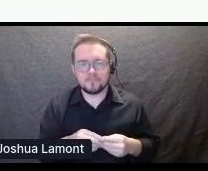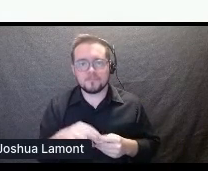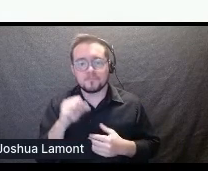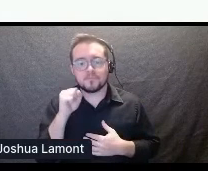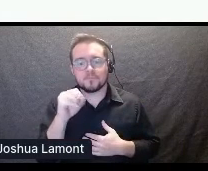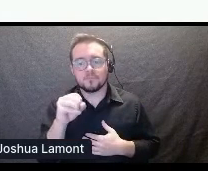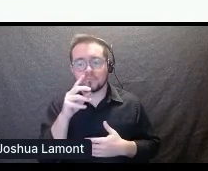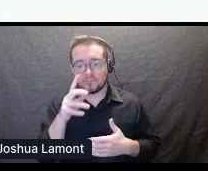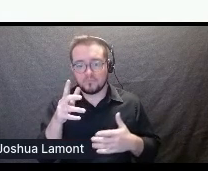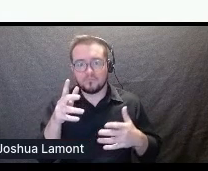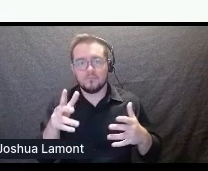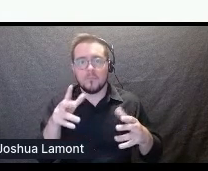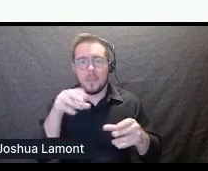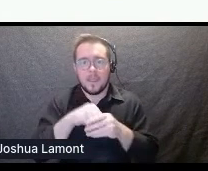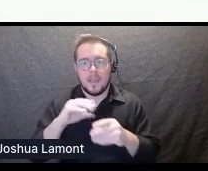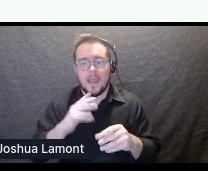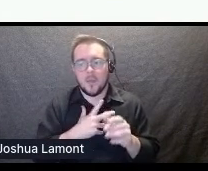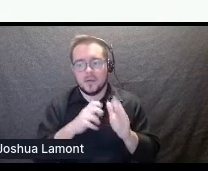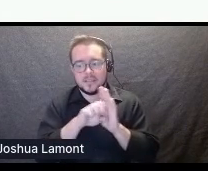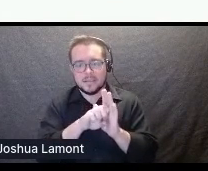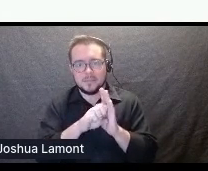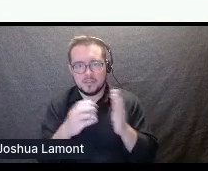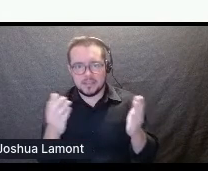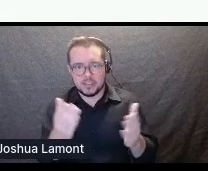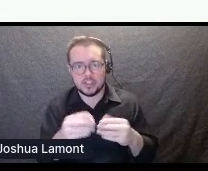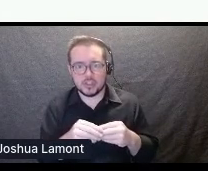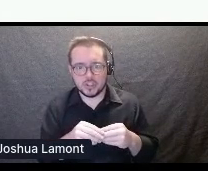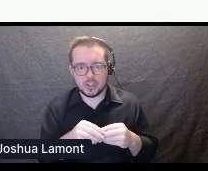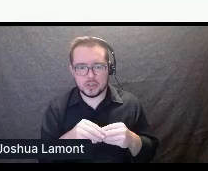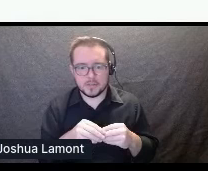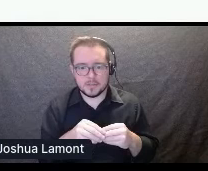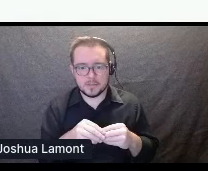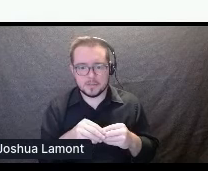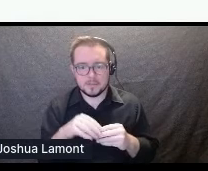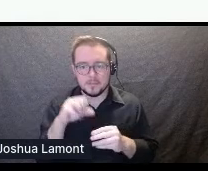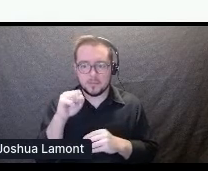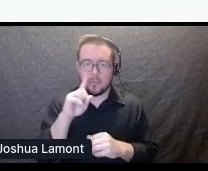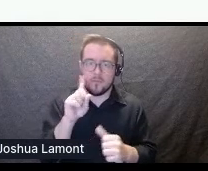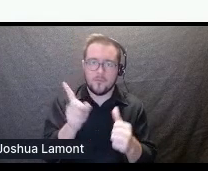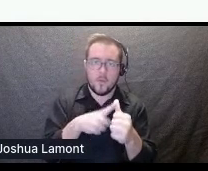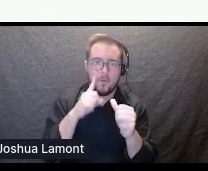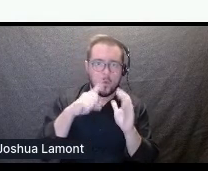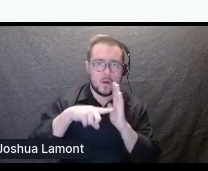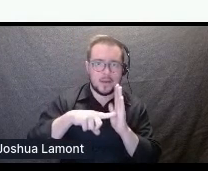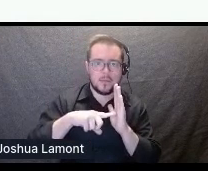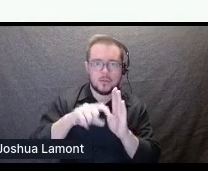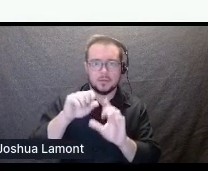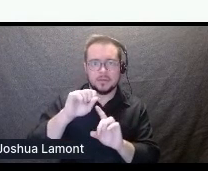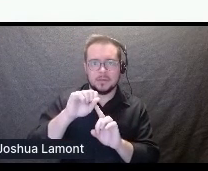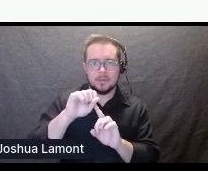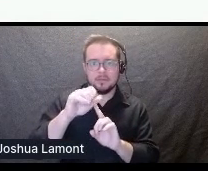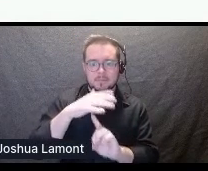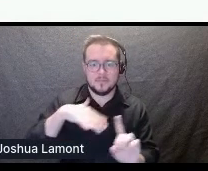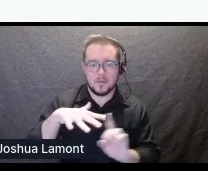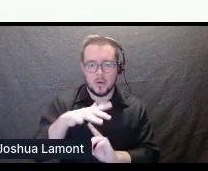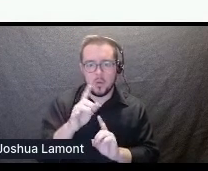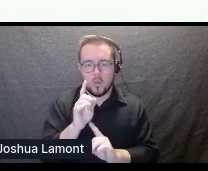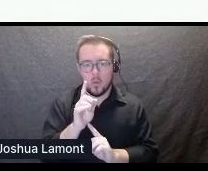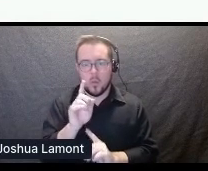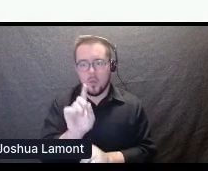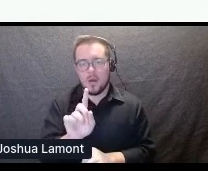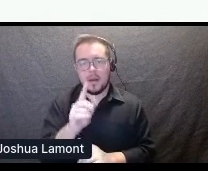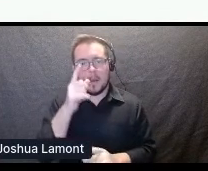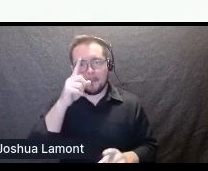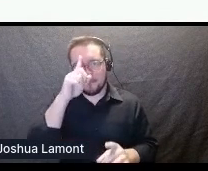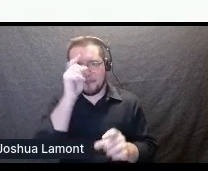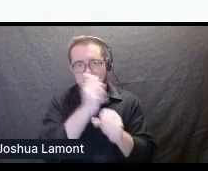So let's get into our examples here. So first up, for example, scenario 1, imagine that you're in the middle